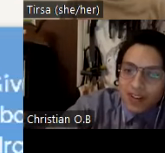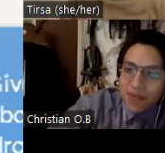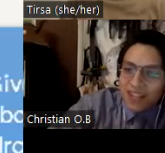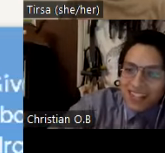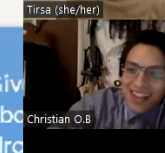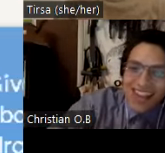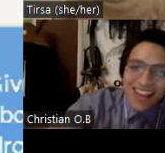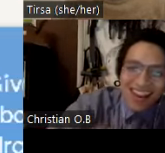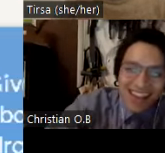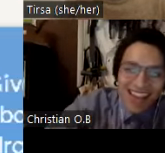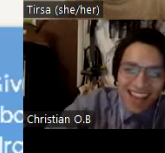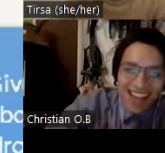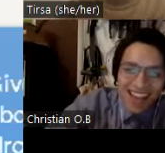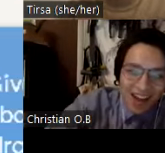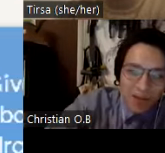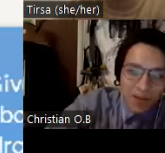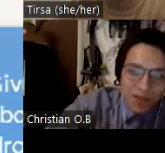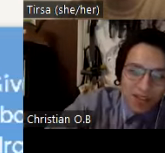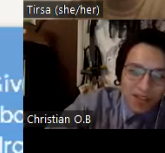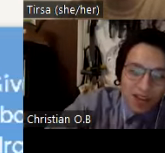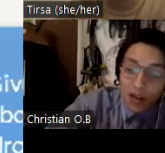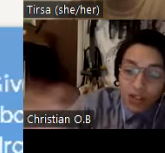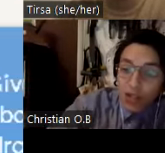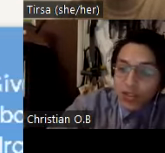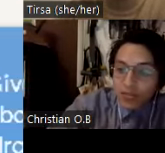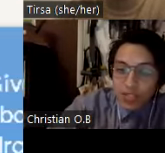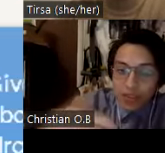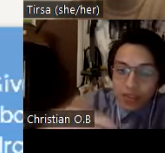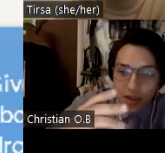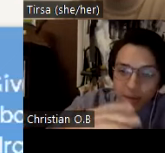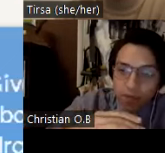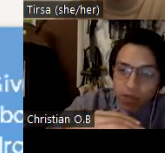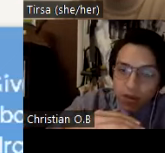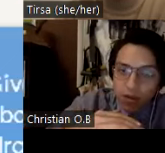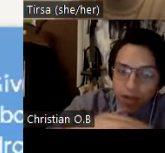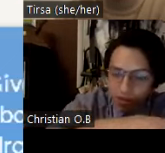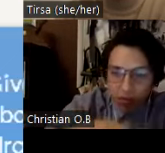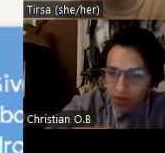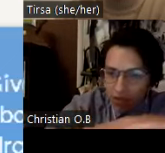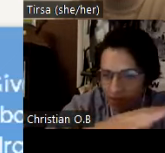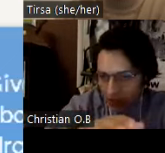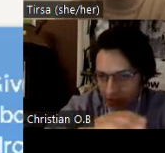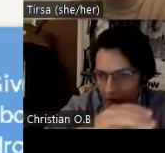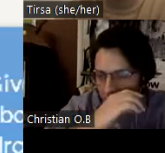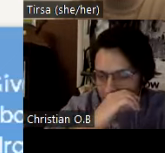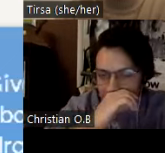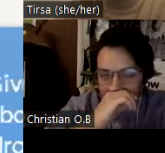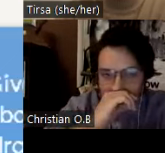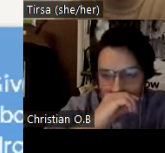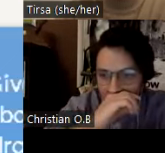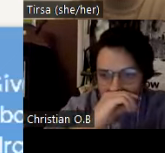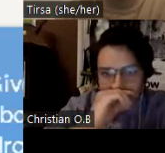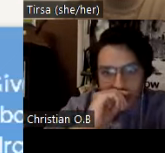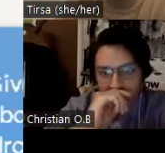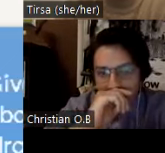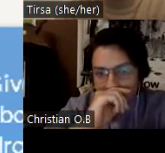Go right Sorry, ahead. apologies. No, right ahead. I'll just say that I mean, we talked about this at the other meeting as well when